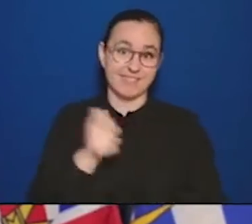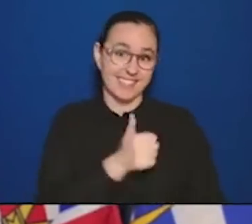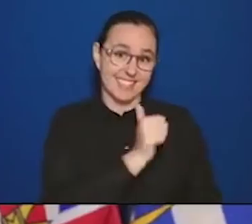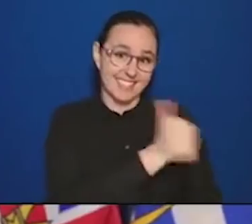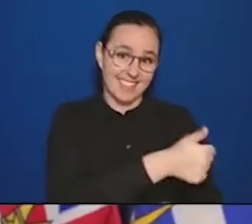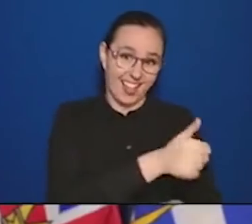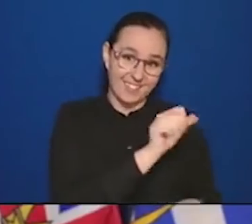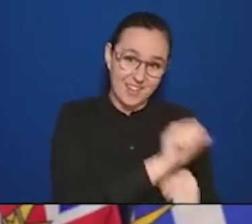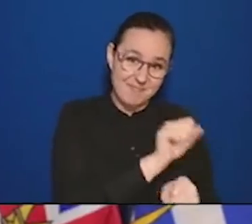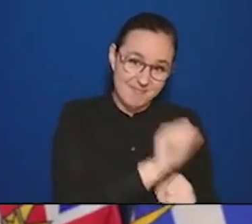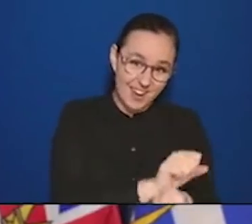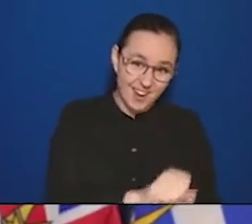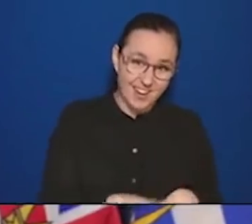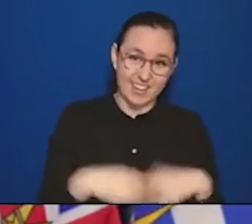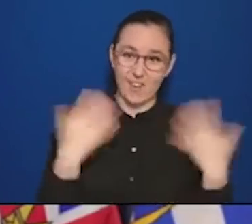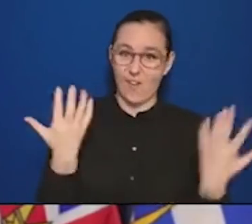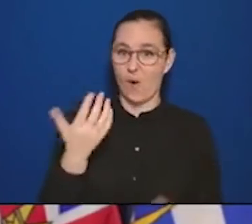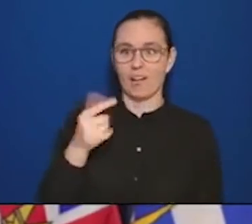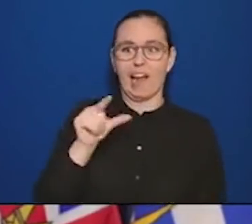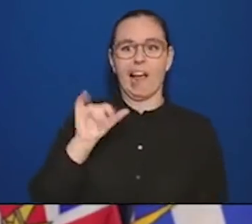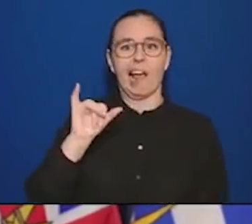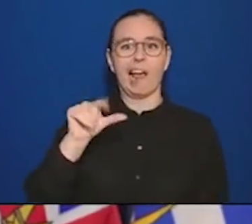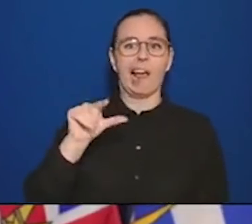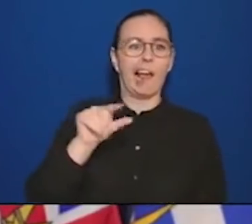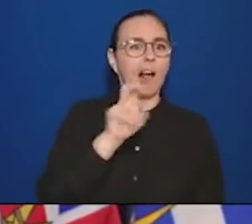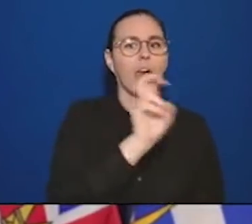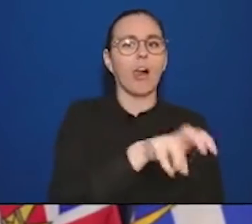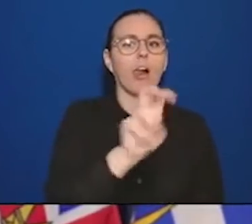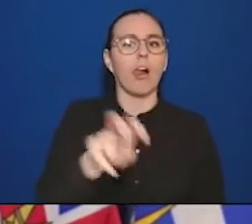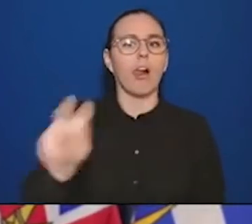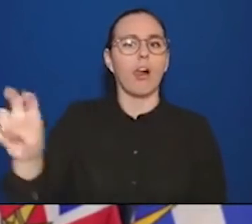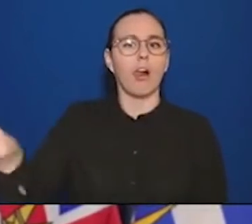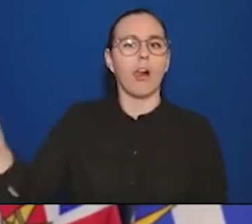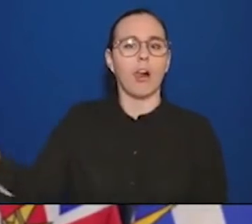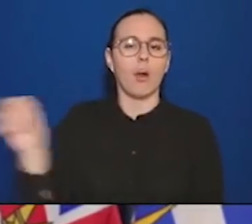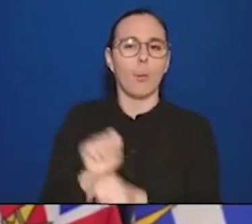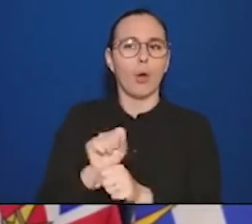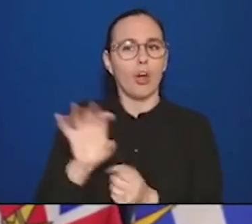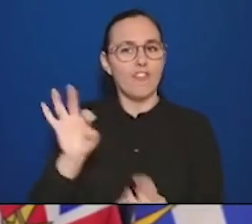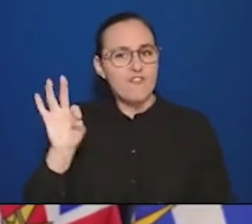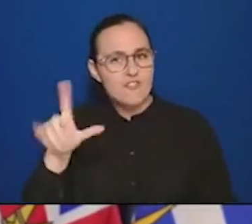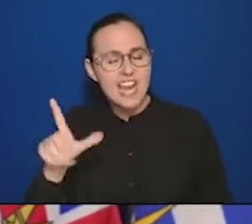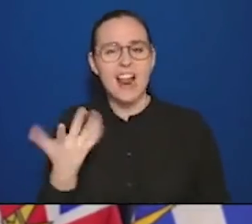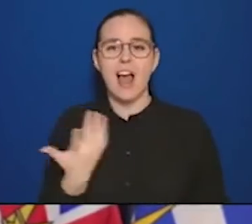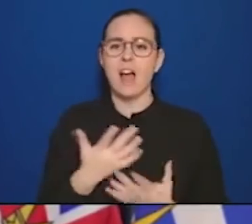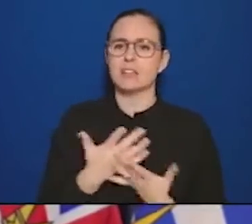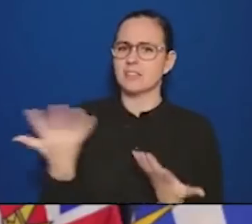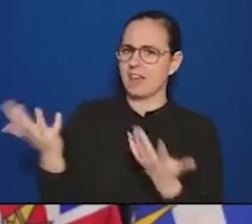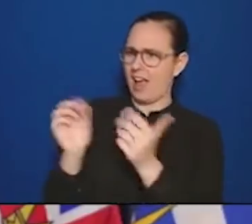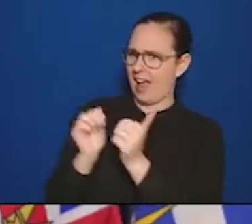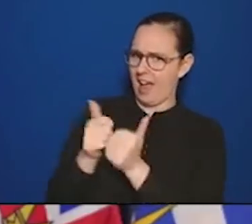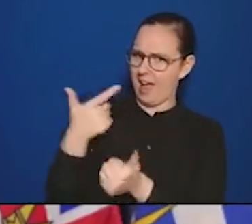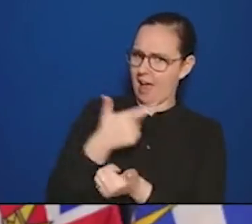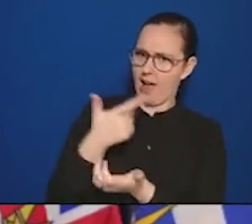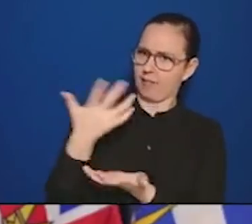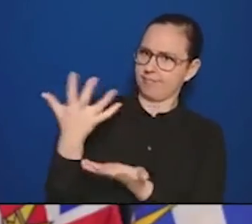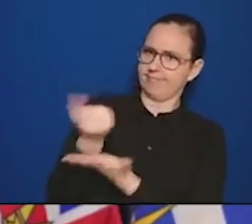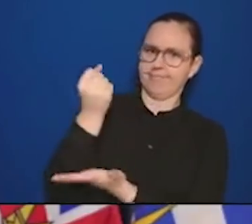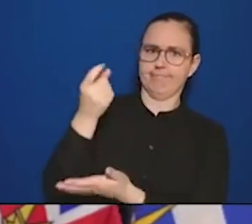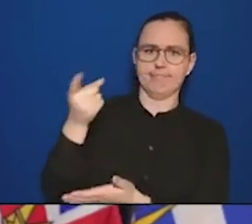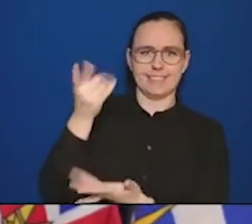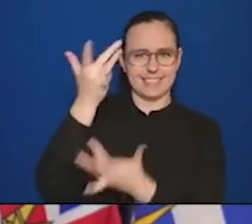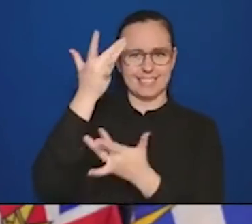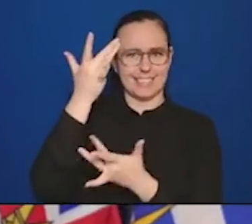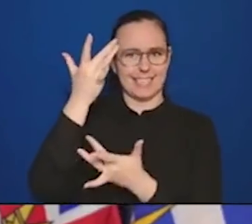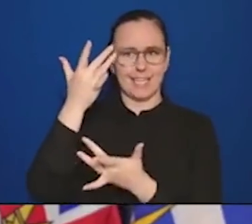some sort of plan for how they may qualify at some point for sick pay? Yeah, so going forward,